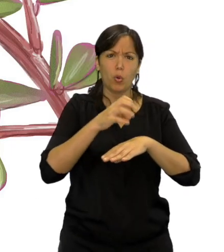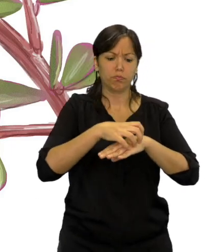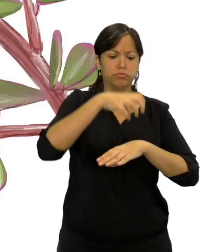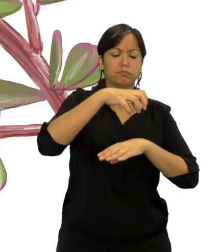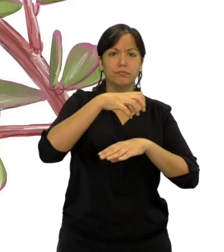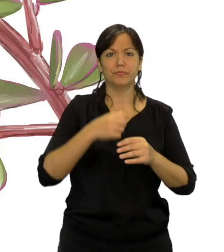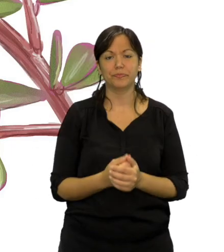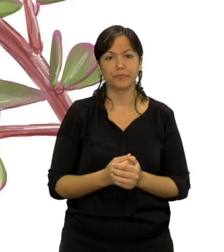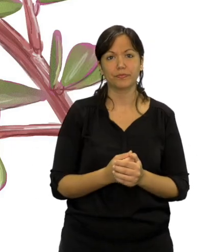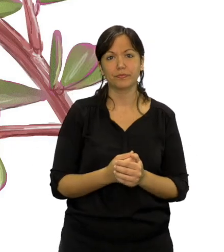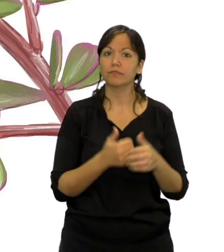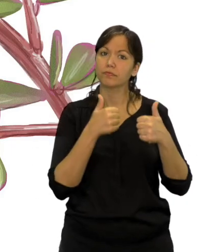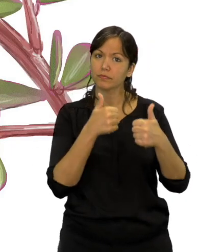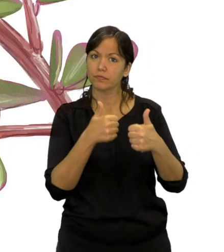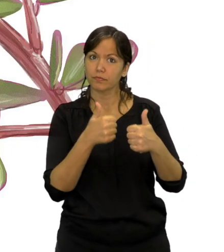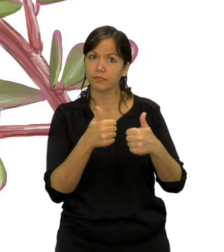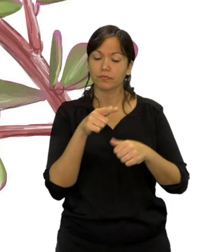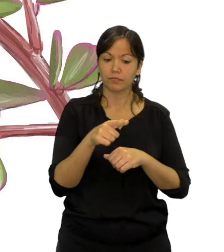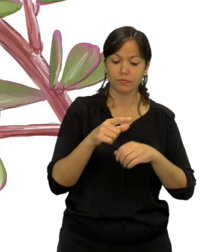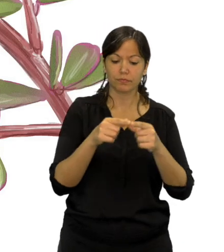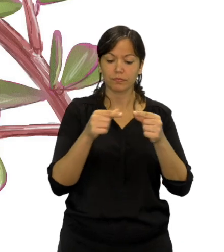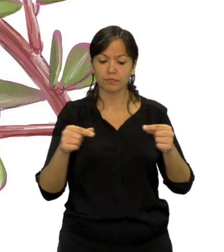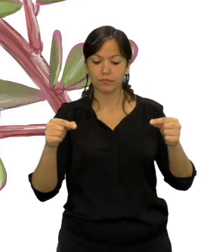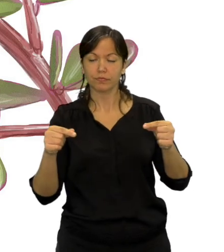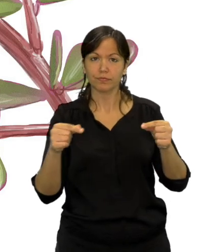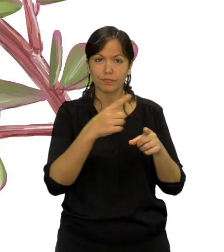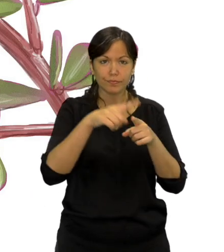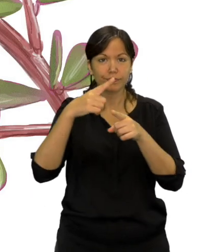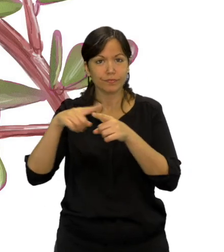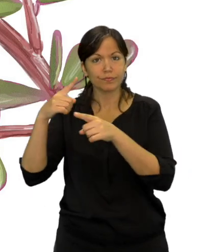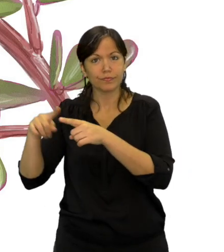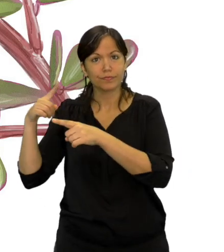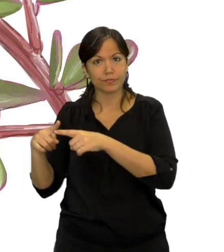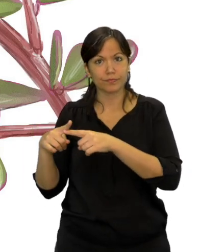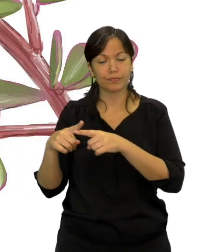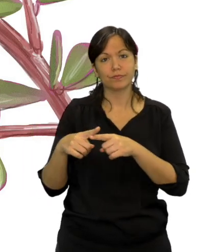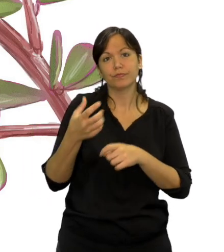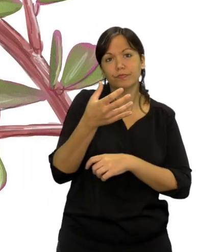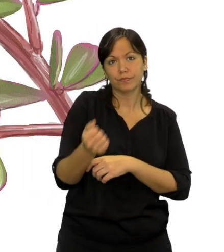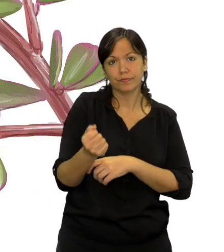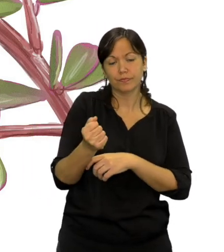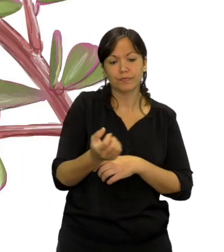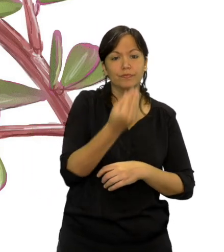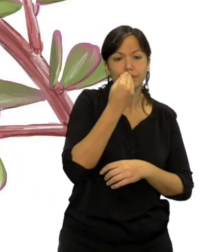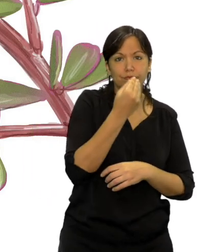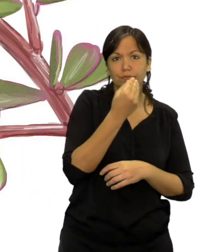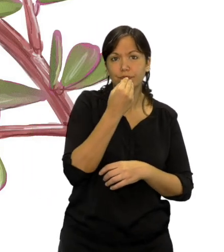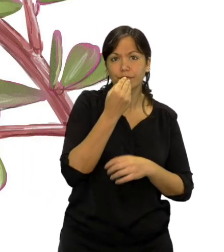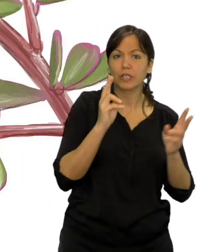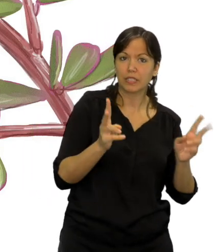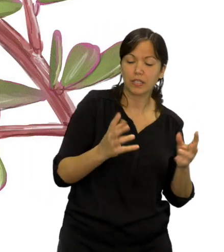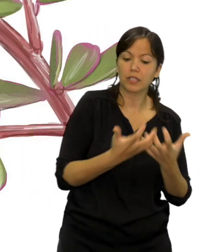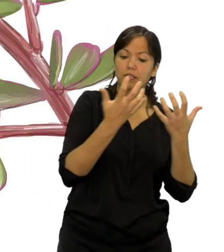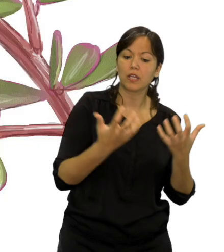inflammation. The best way to take advantage of all these properties is to consume the most tender leaves raw, either in